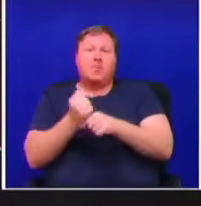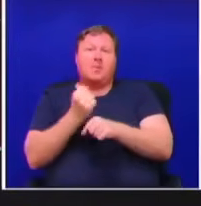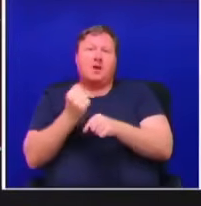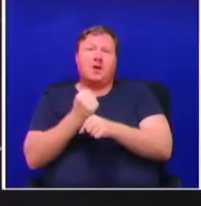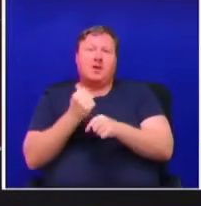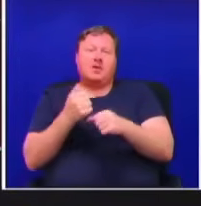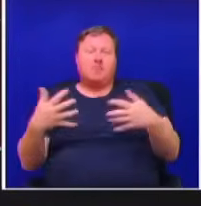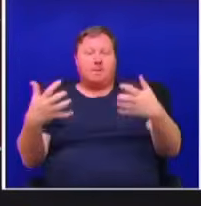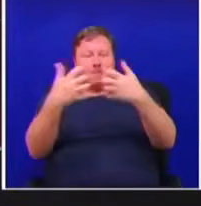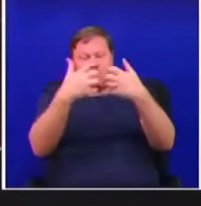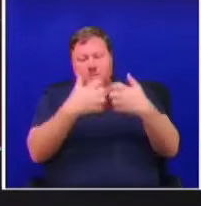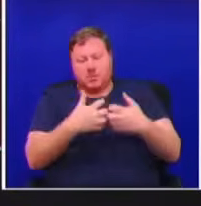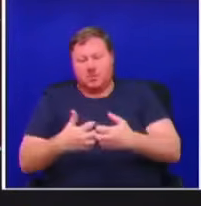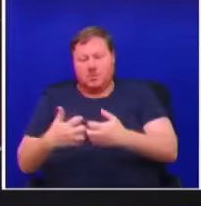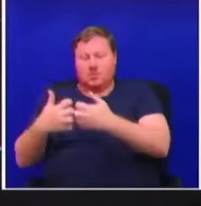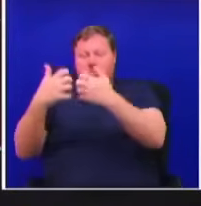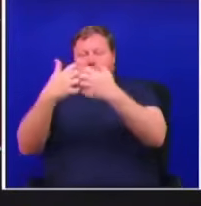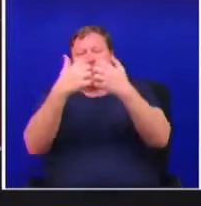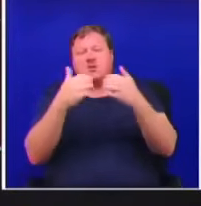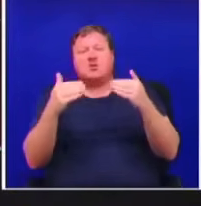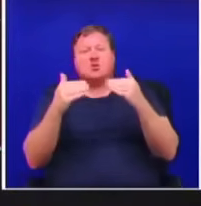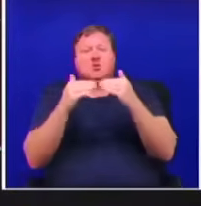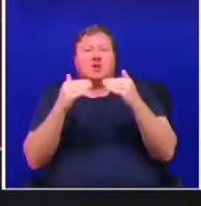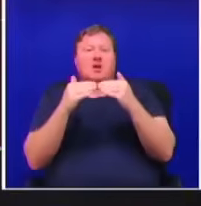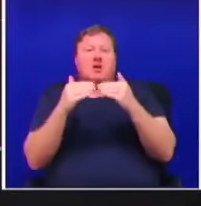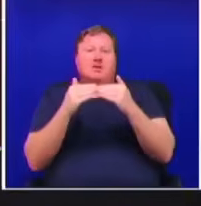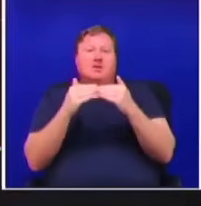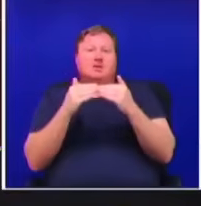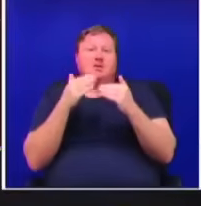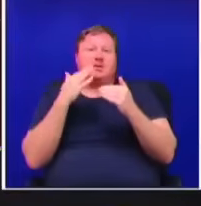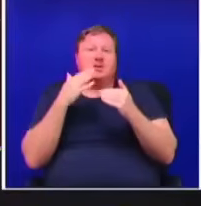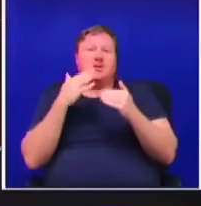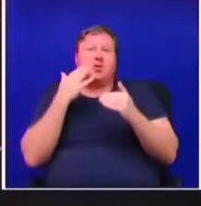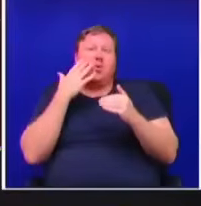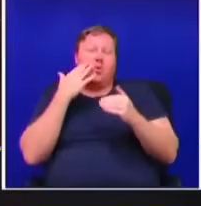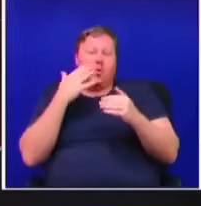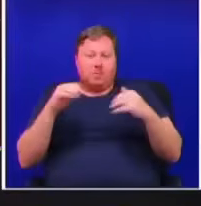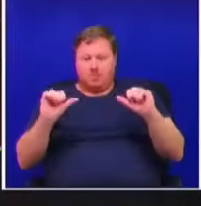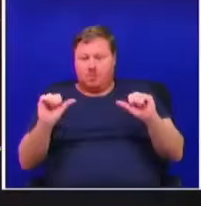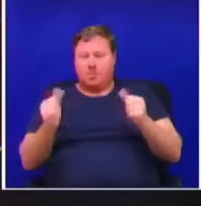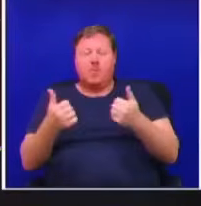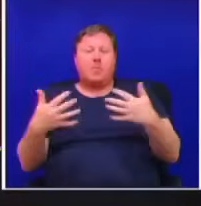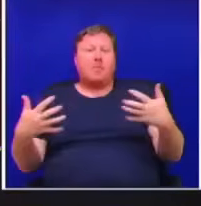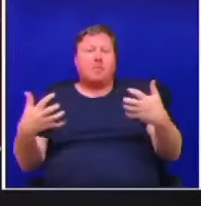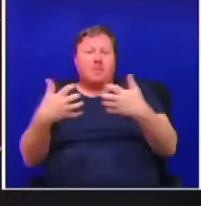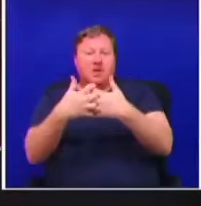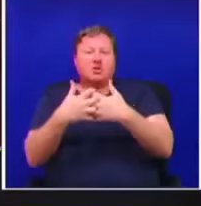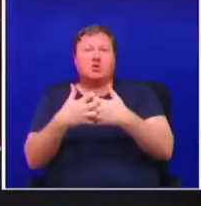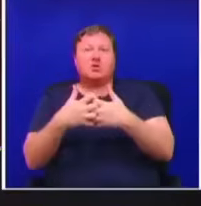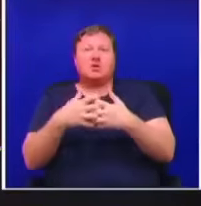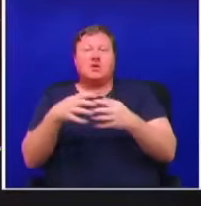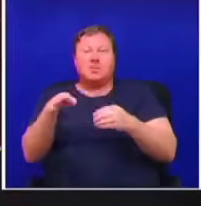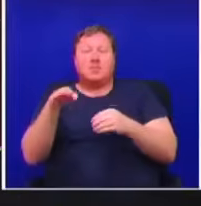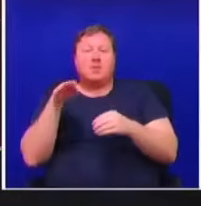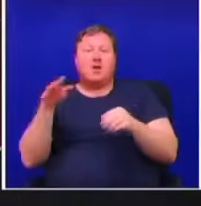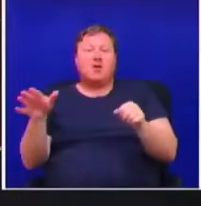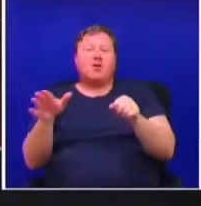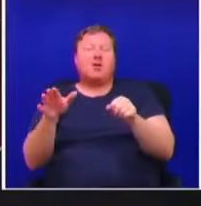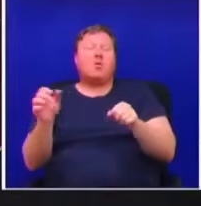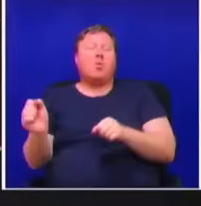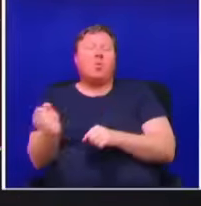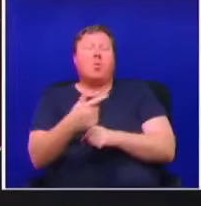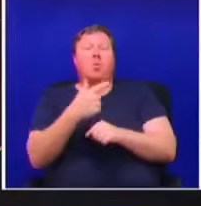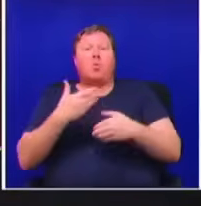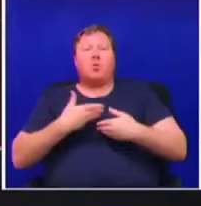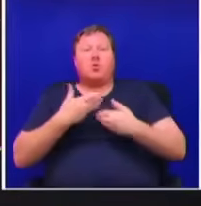these standards. And once these standards are met, then the bank will be able to offer all the services as